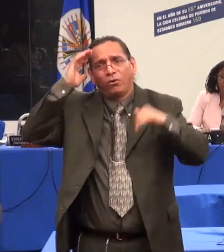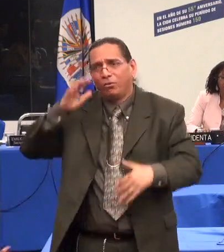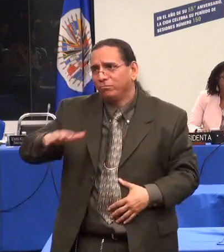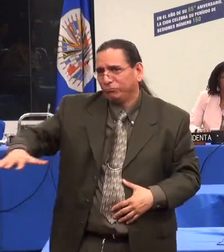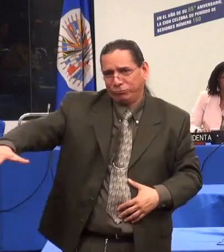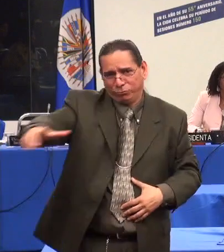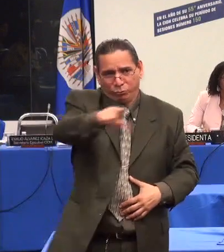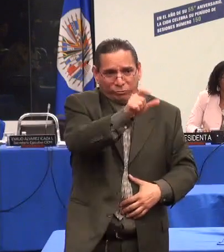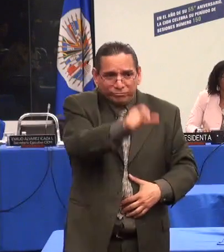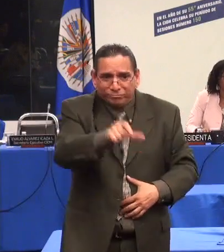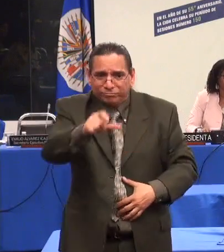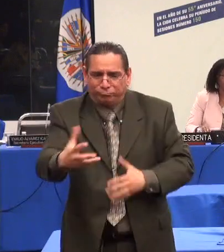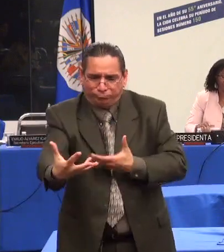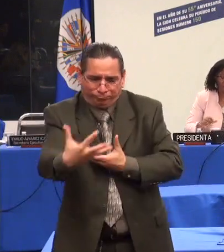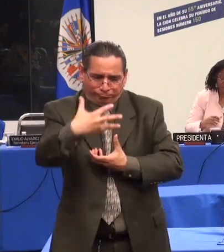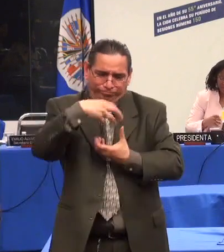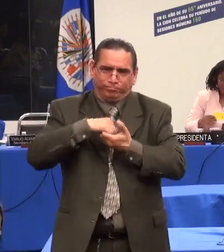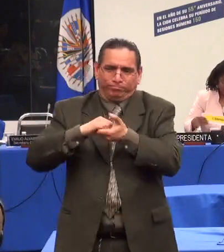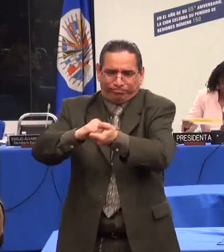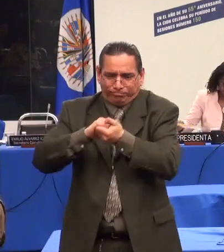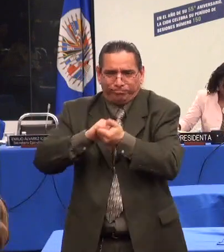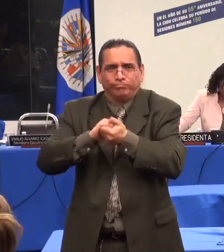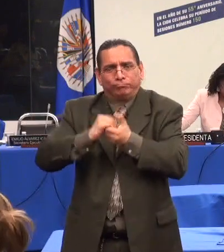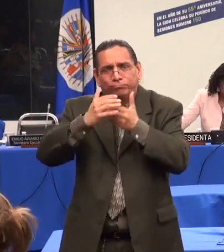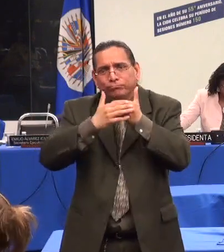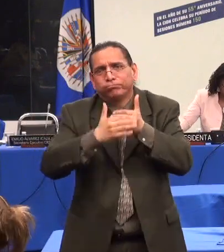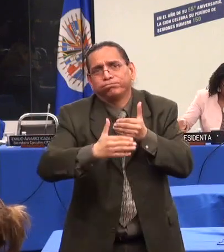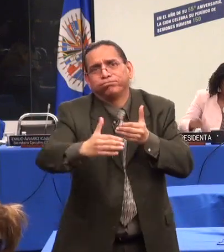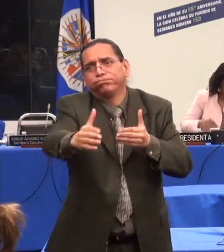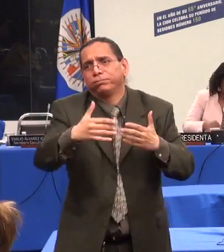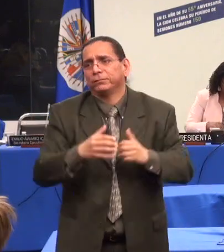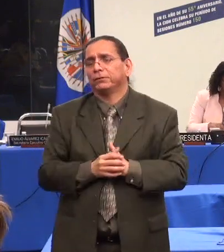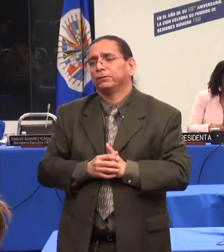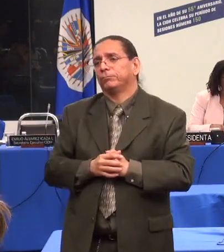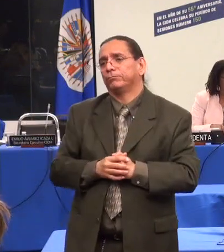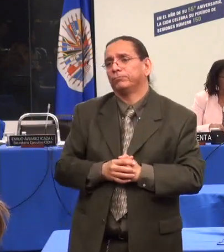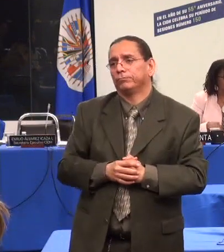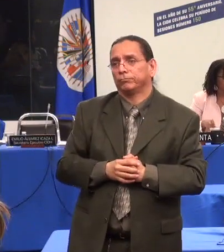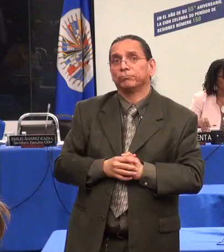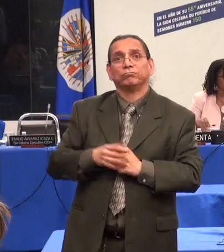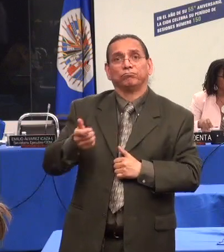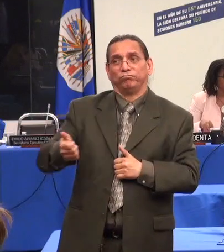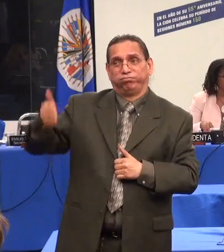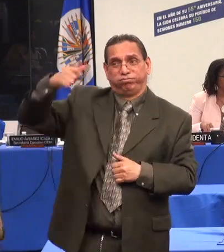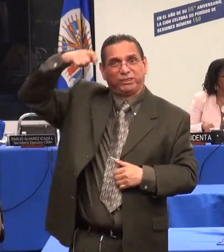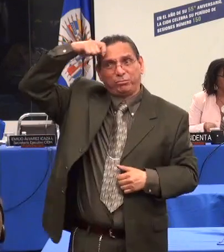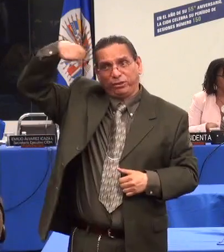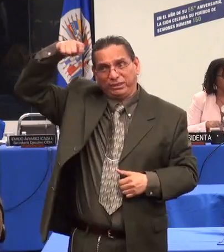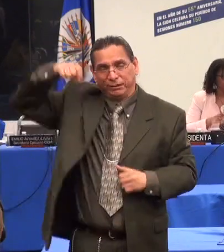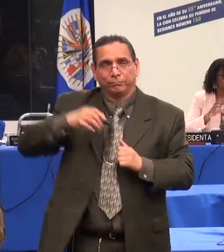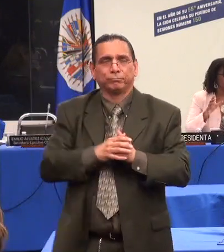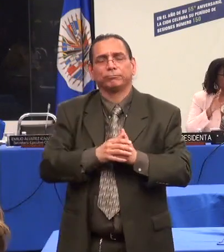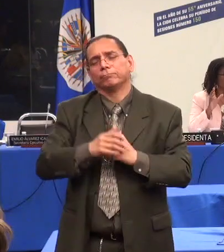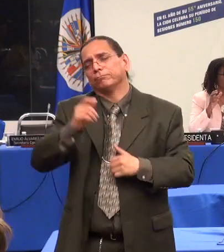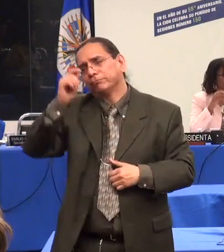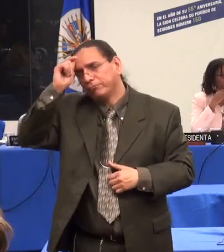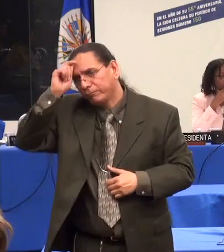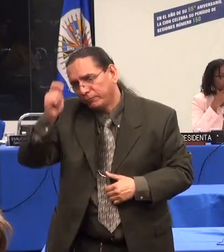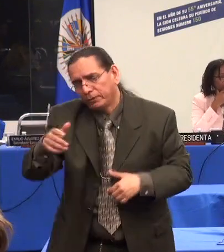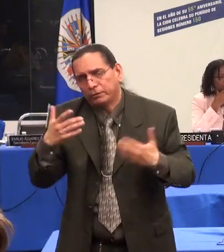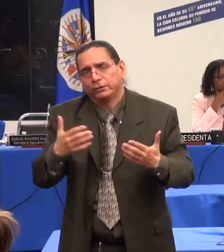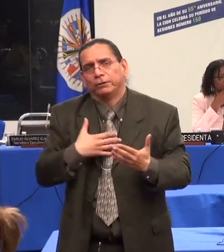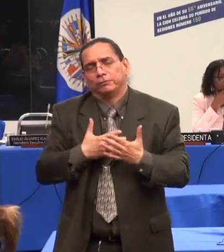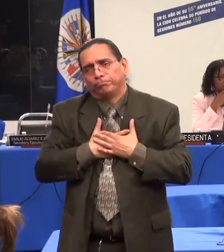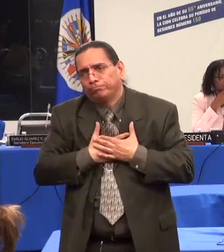Thank you very much. I wanted to thank the state for sharing information